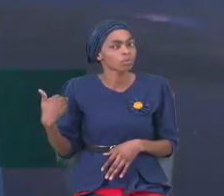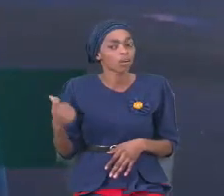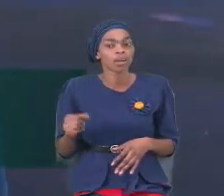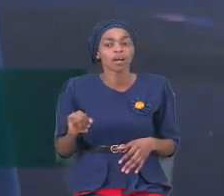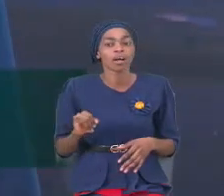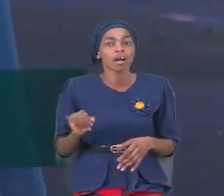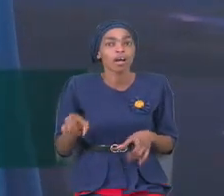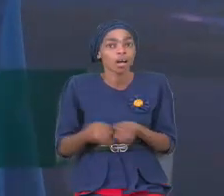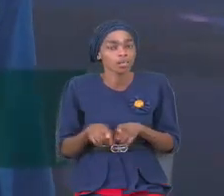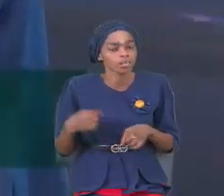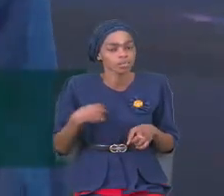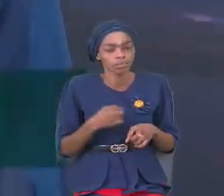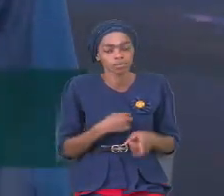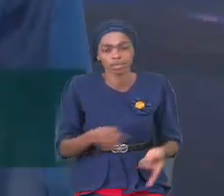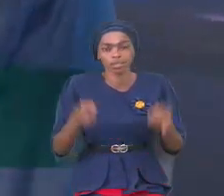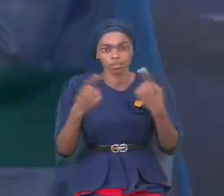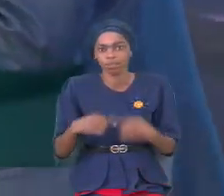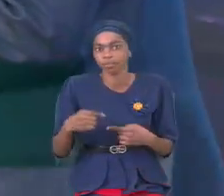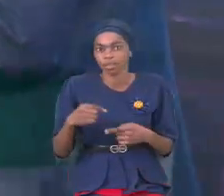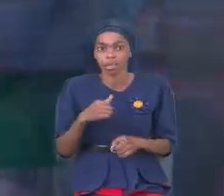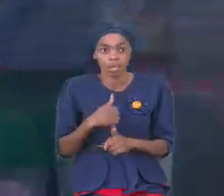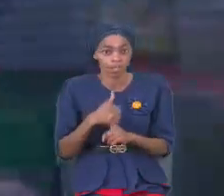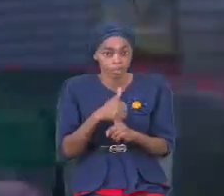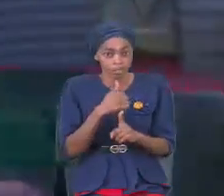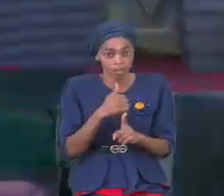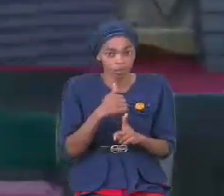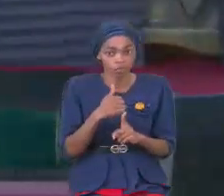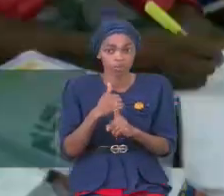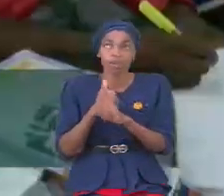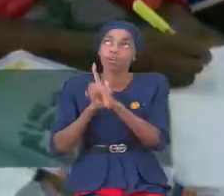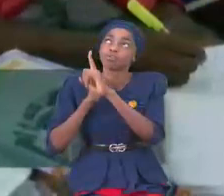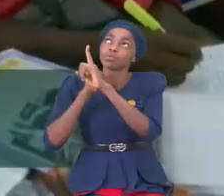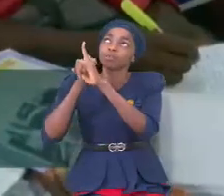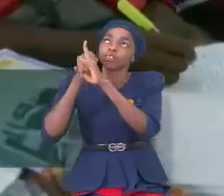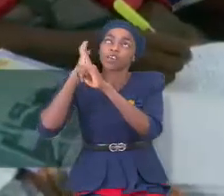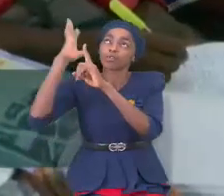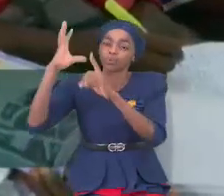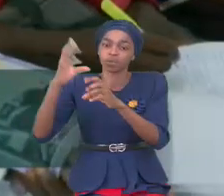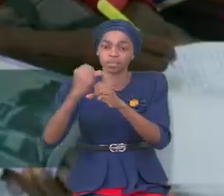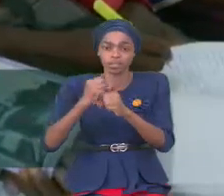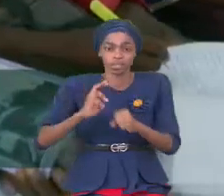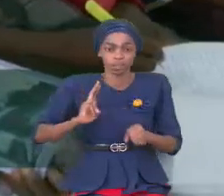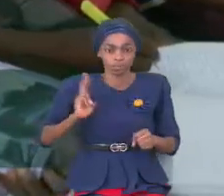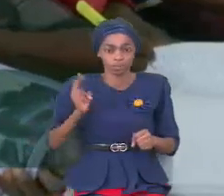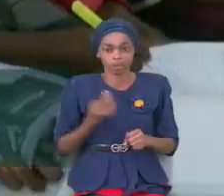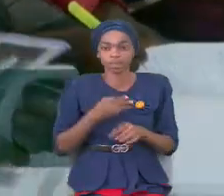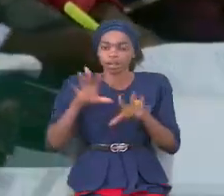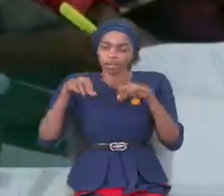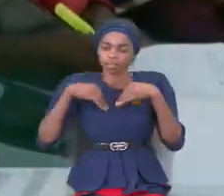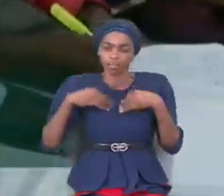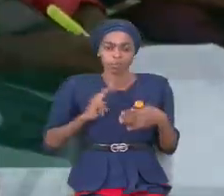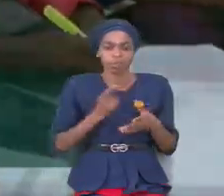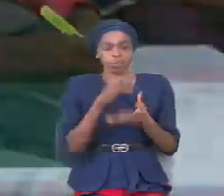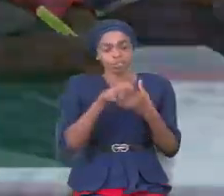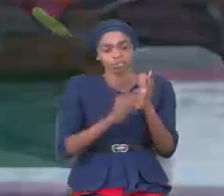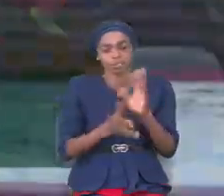himself, he'll take us and receive us in Jesus' name. Look at Hosea chapter 6.